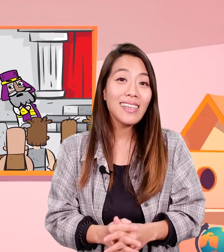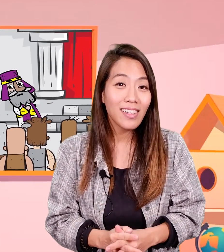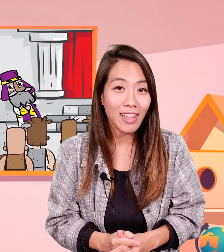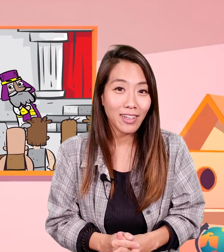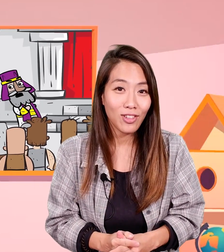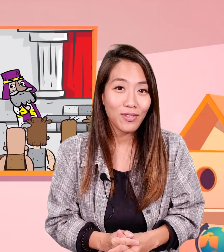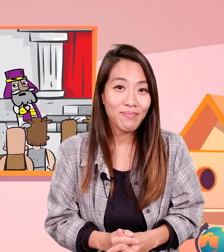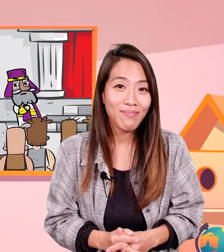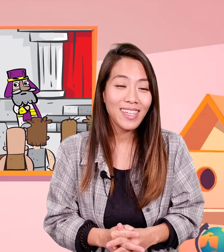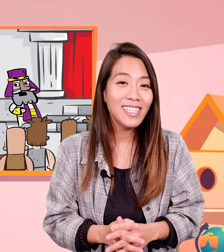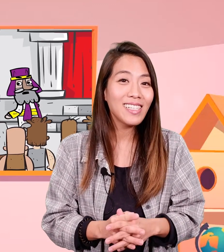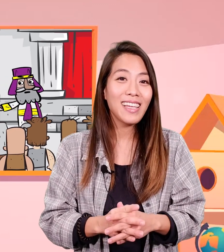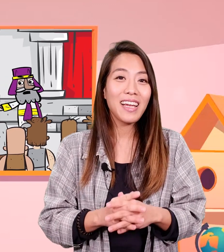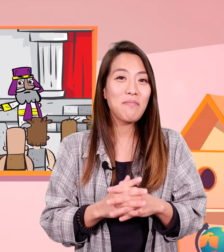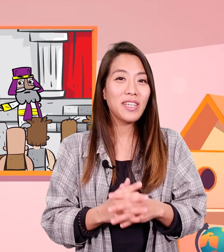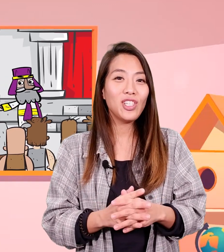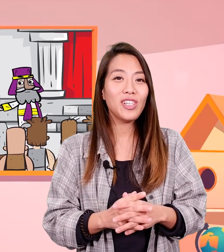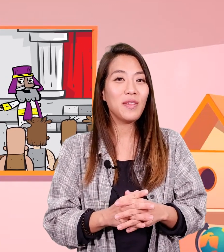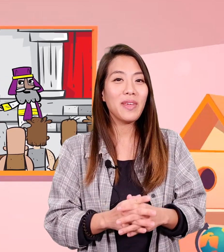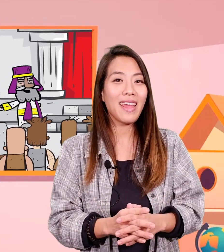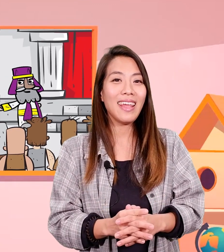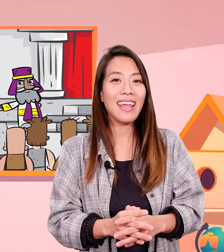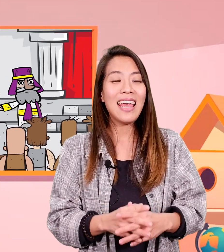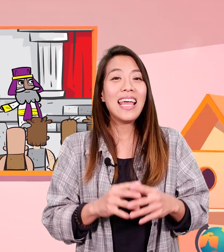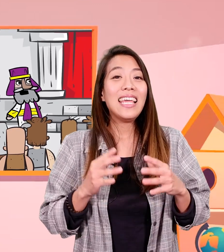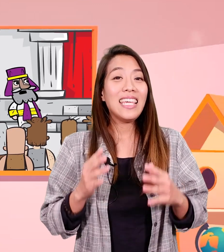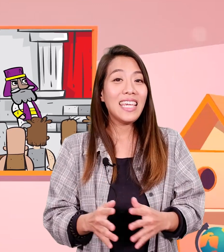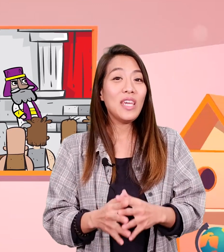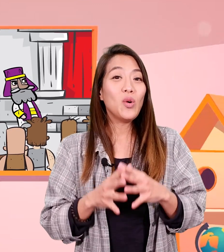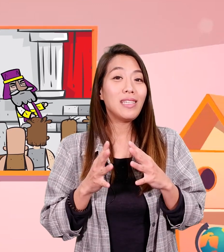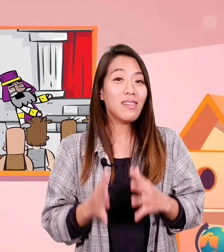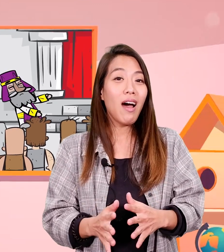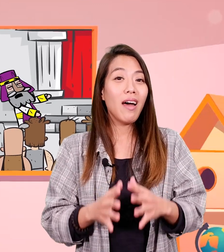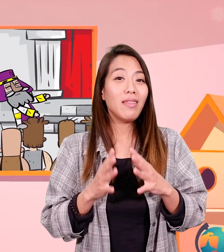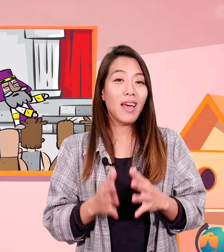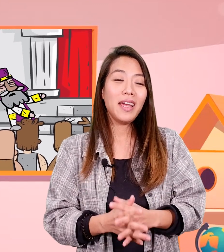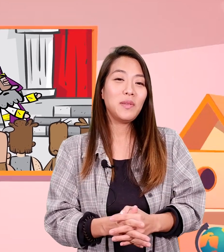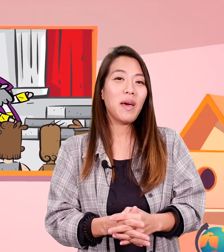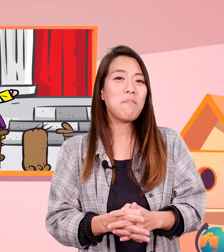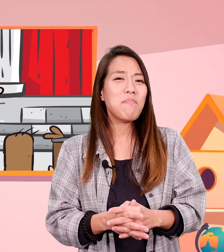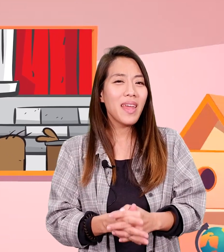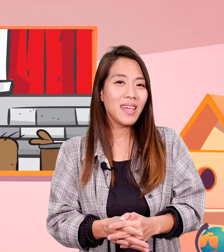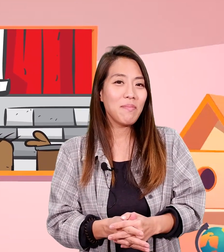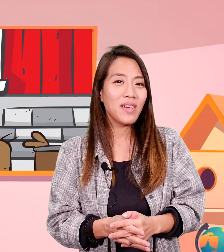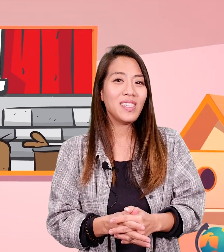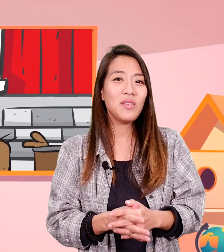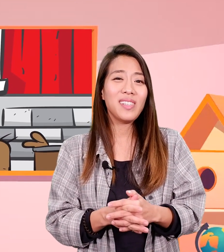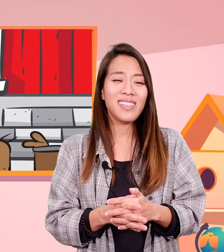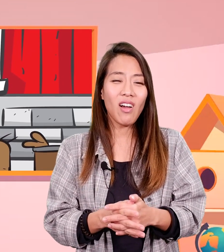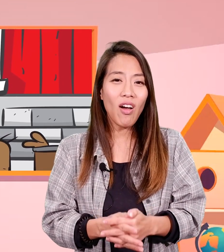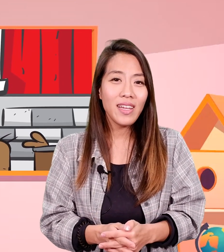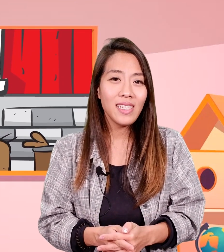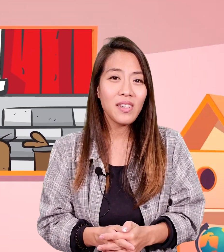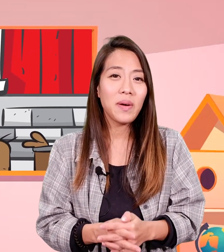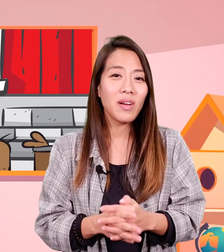a tax collector. And just like I mentioned in the beginning, he was not liked by many because he